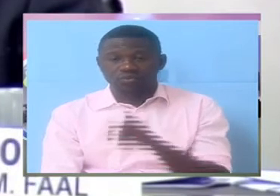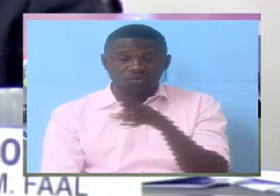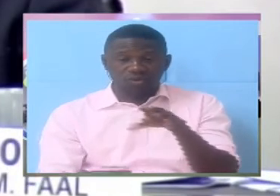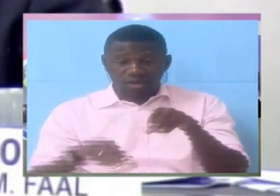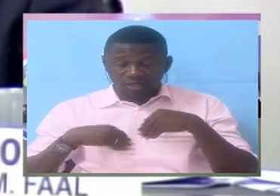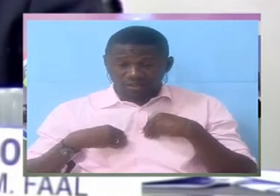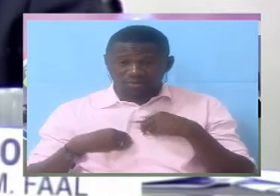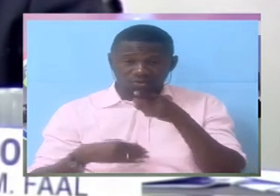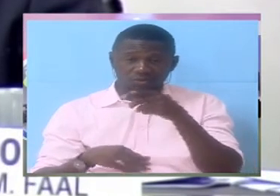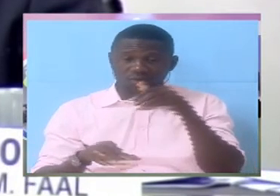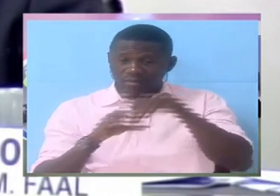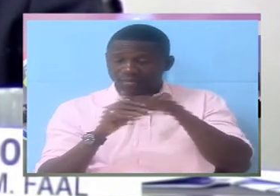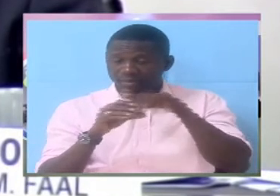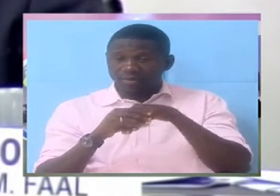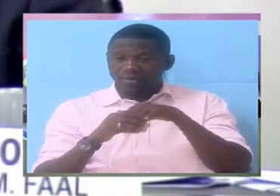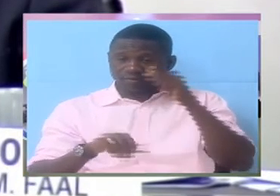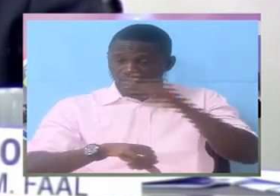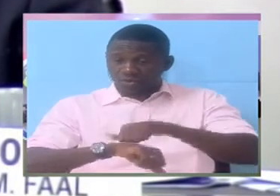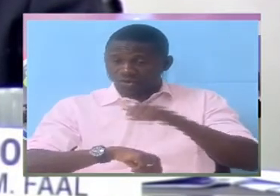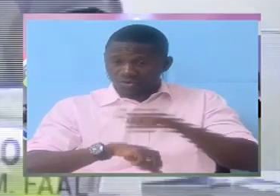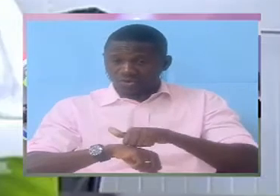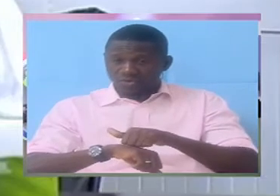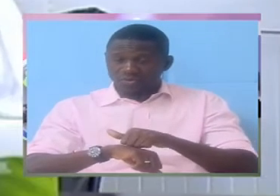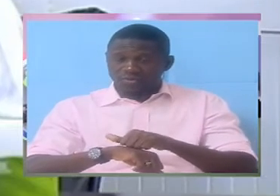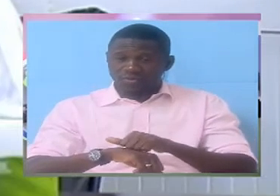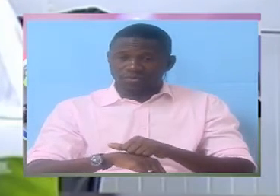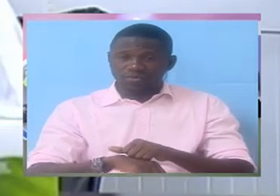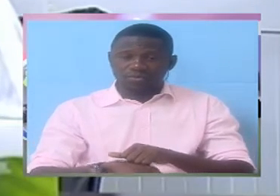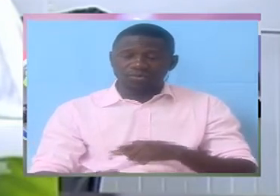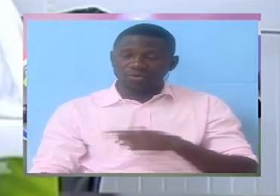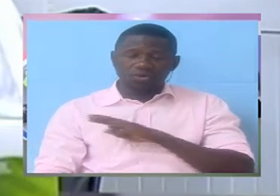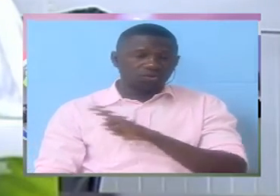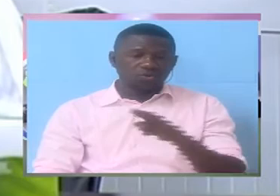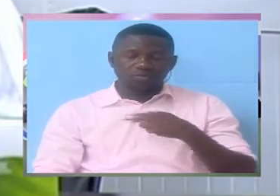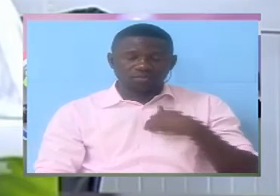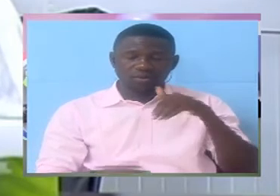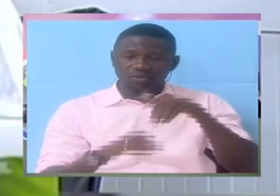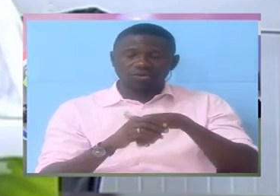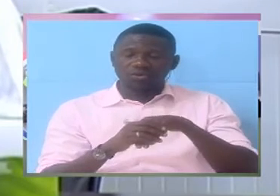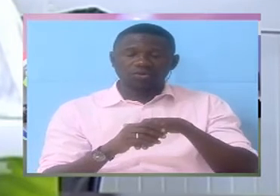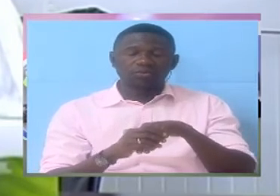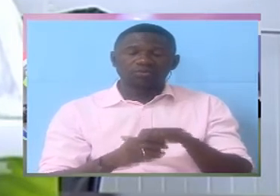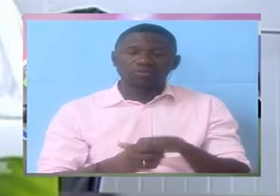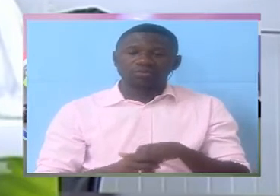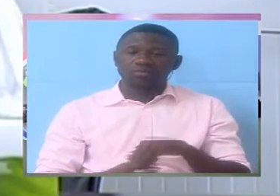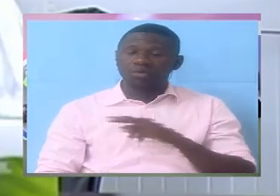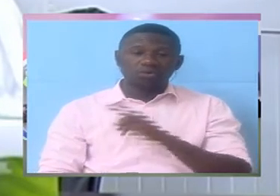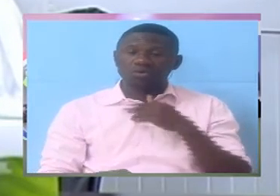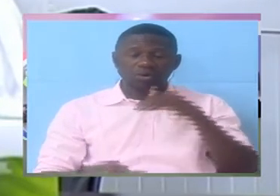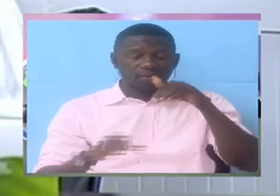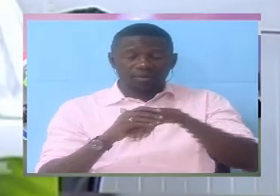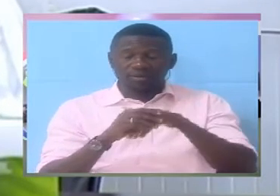you were part of it? Isonda nyina ko ibe dabe nungele. No, I wasn't. I wasn't present, in fact,